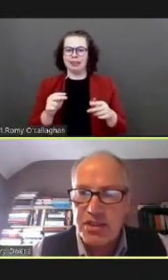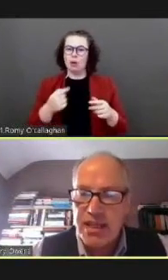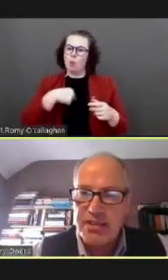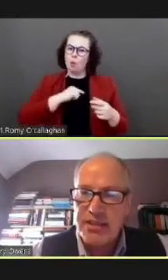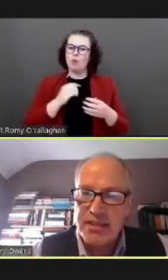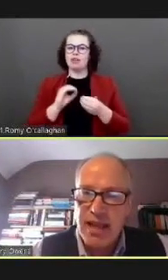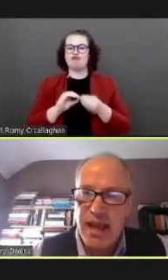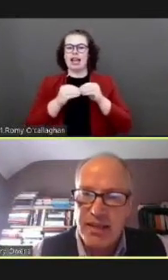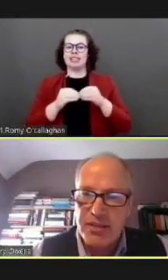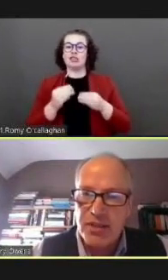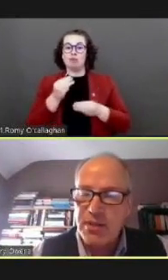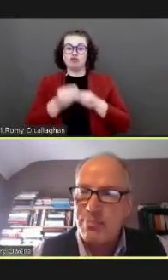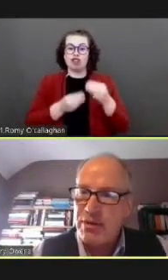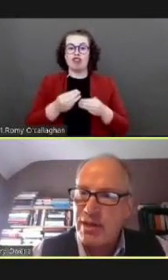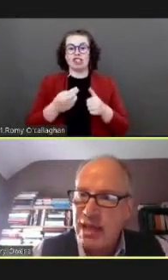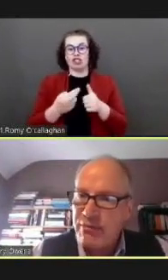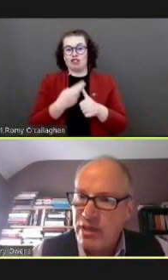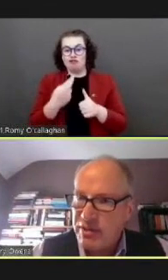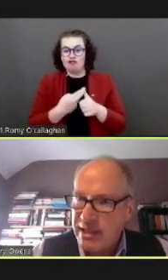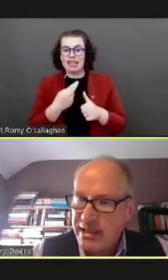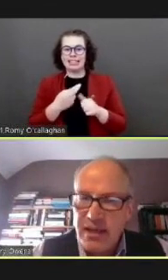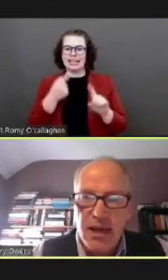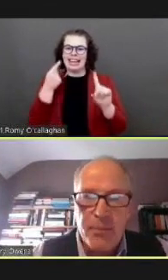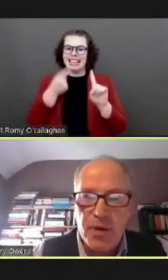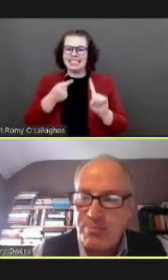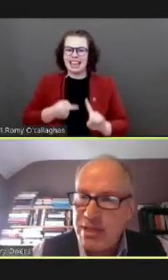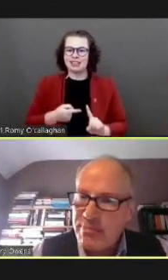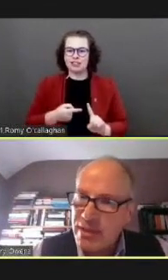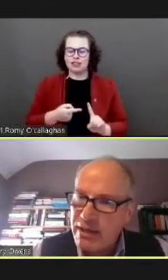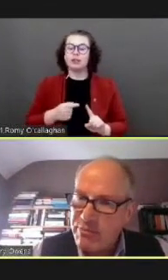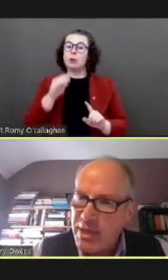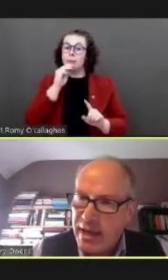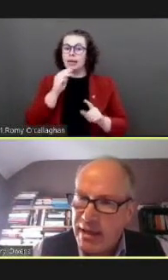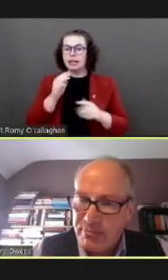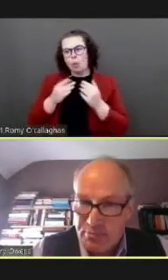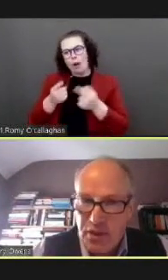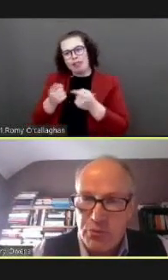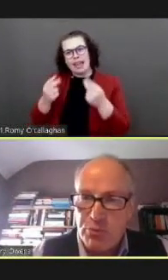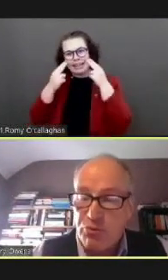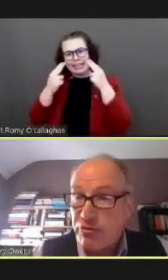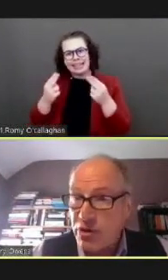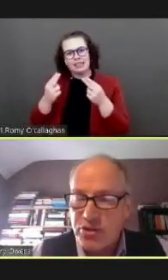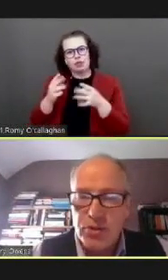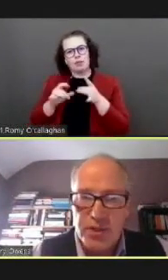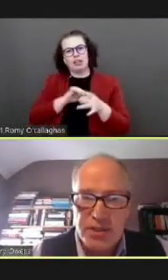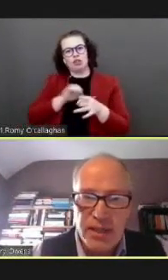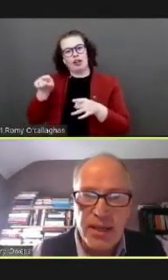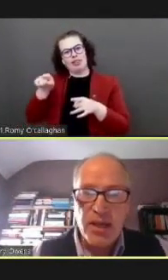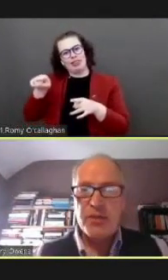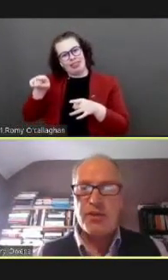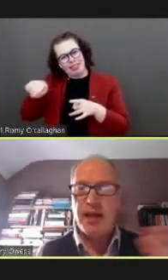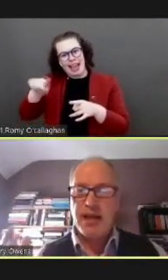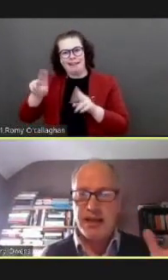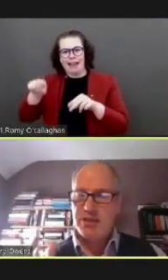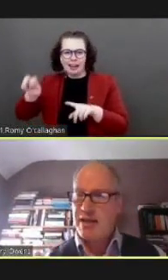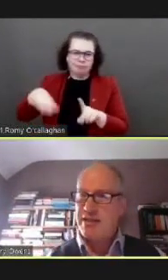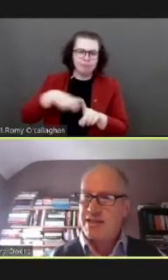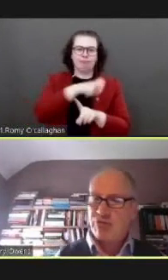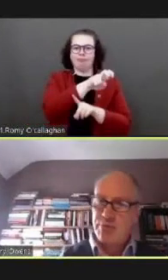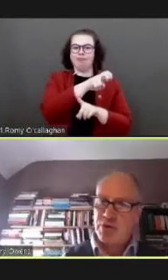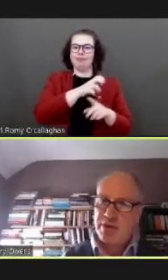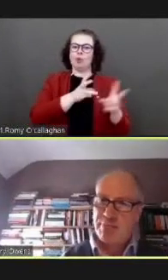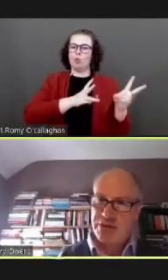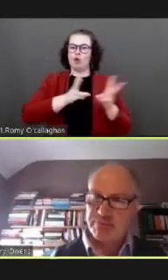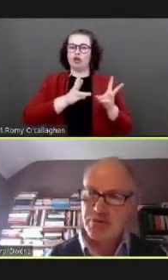that suggests something about the level of need among the people kind of referred to us.